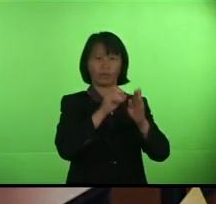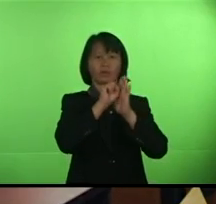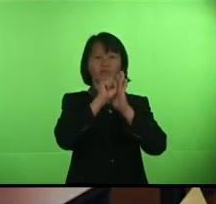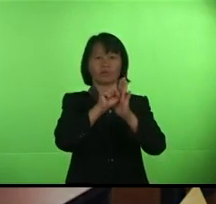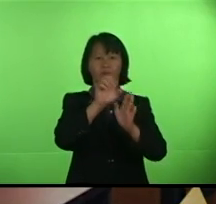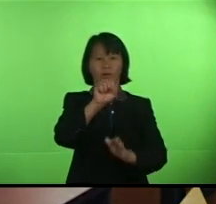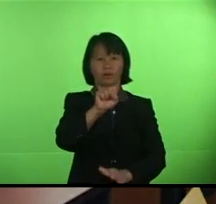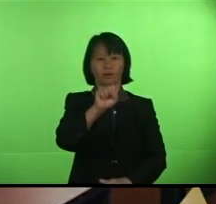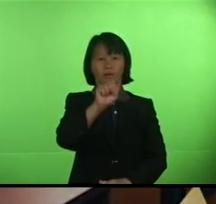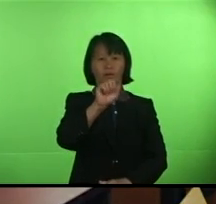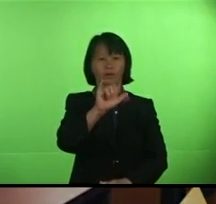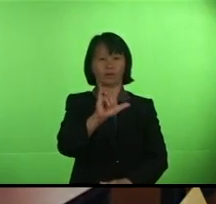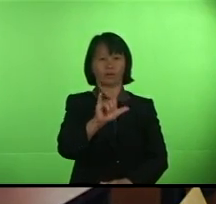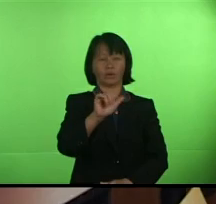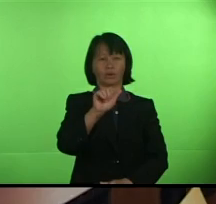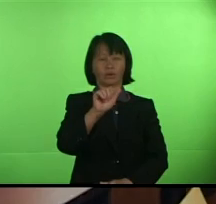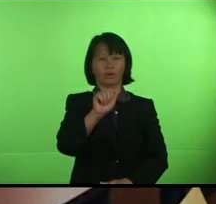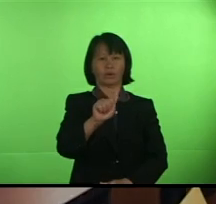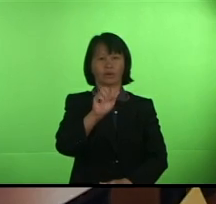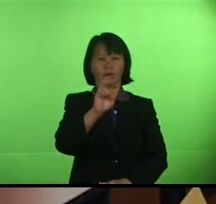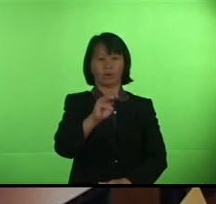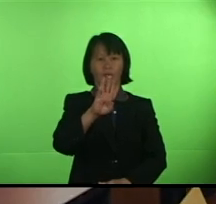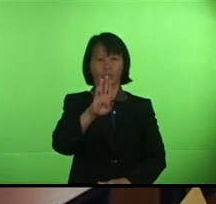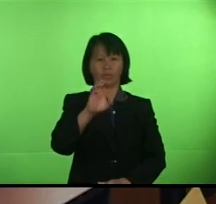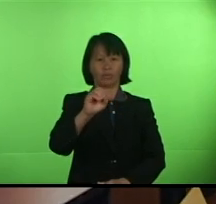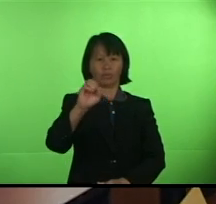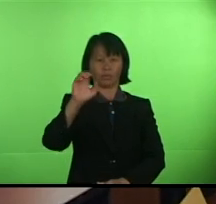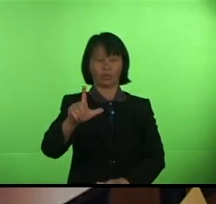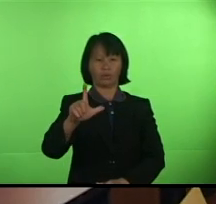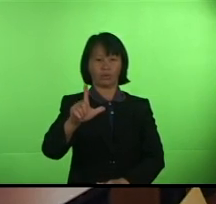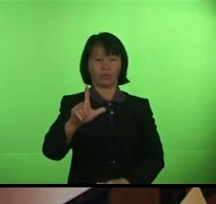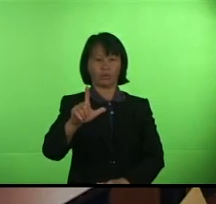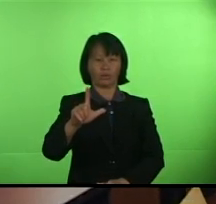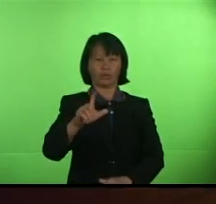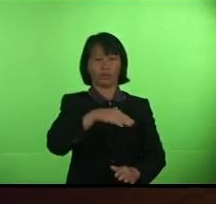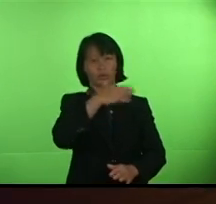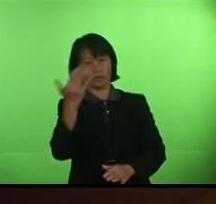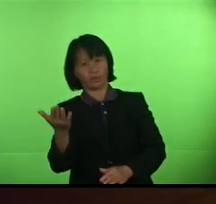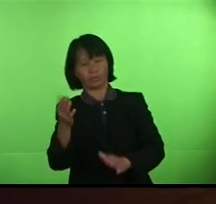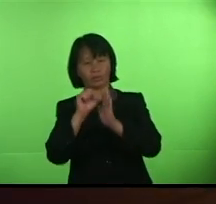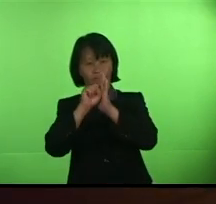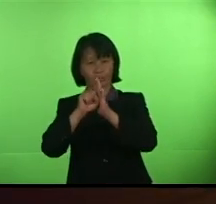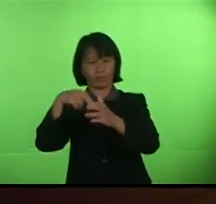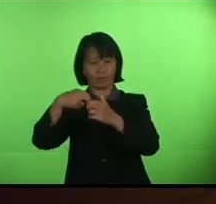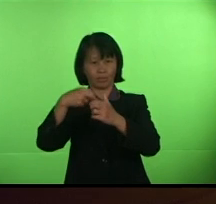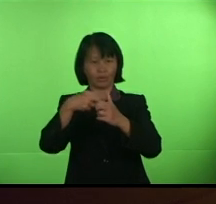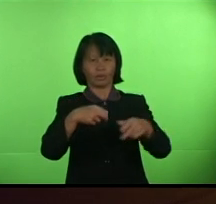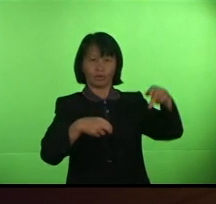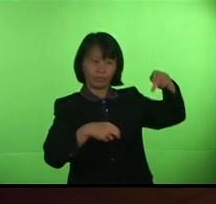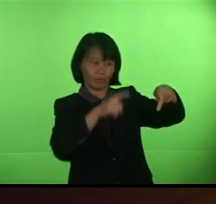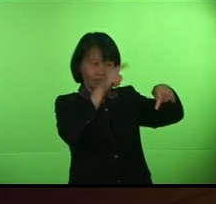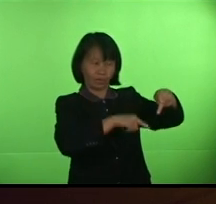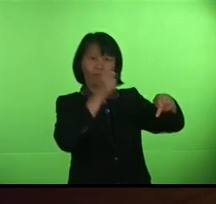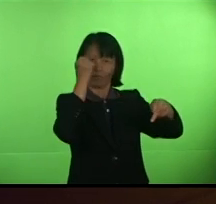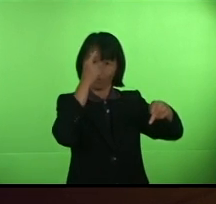let's look at this symbol. This is more complex than this, right? This is clearly stating that this is no parking. But what does it